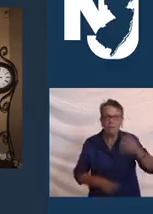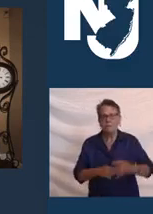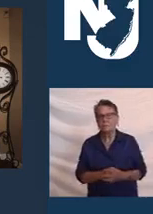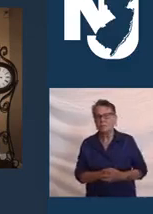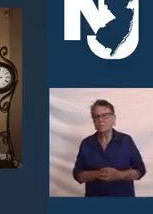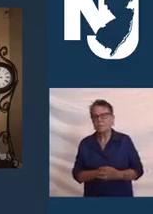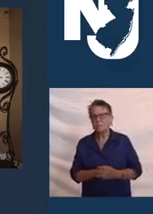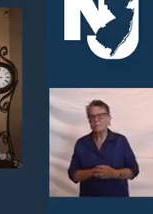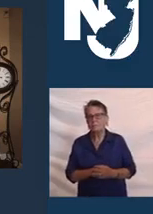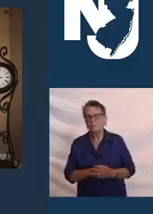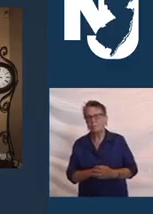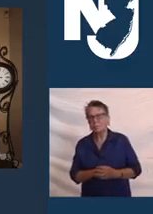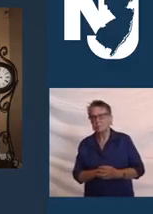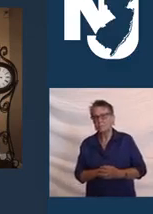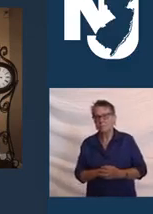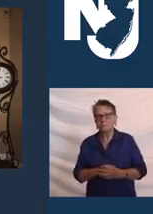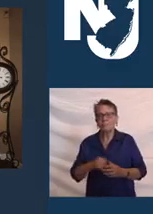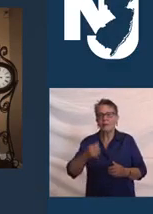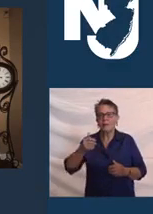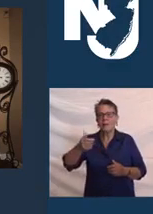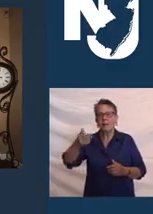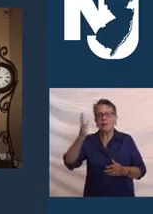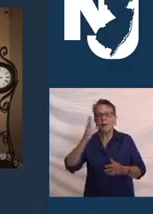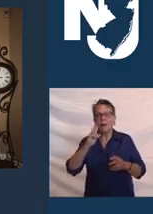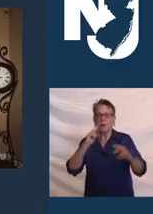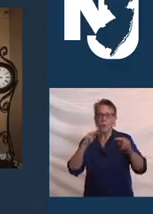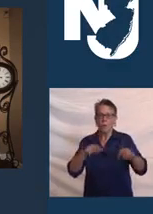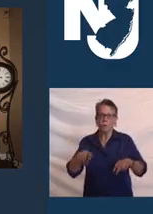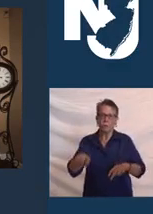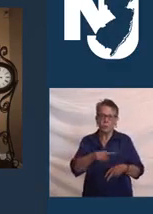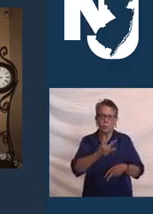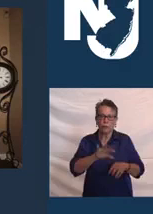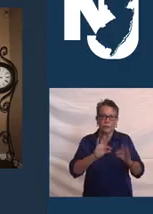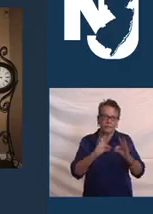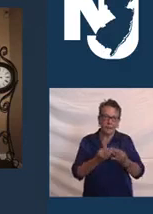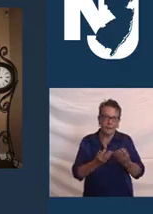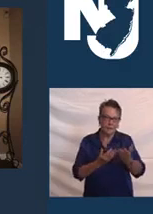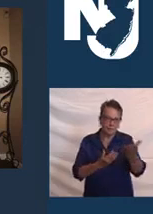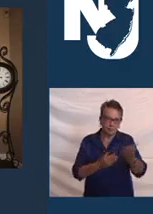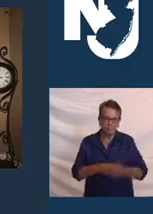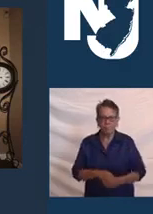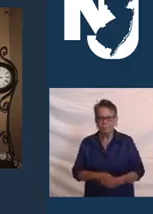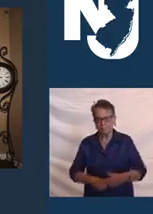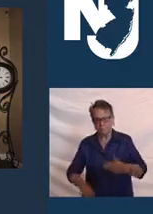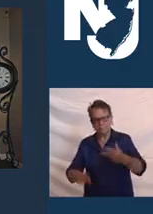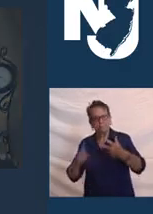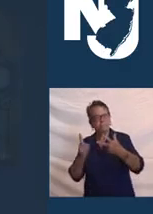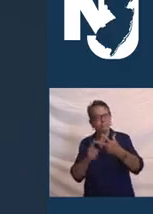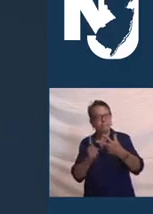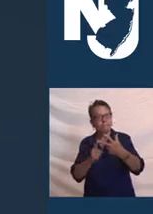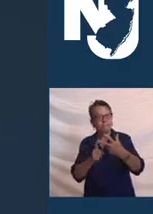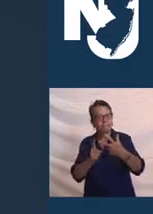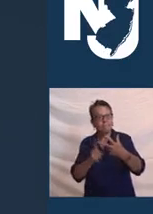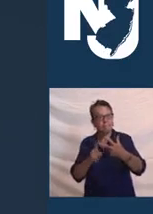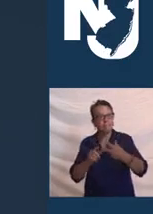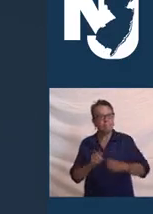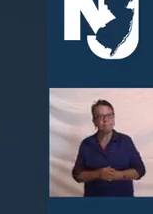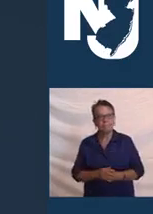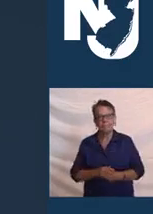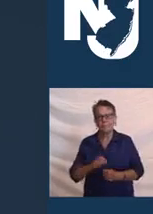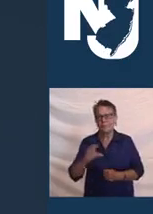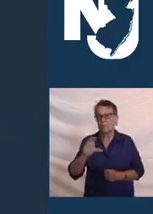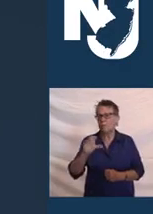rest in peace, and may God watch over his memory and his family. And finally, for today, we honor